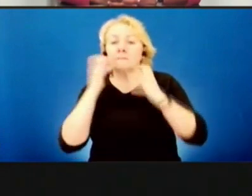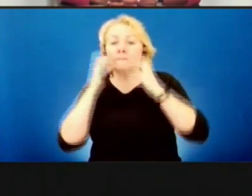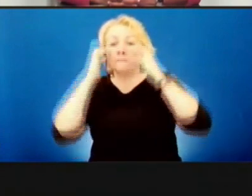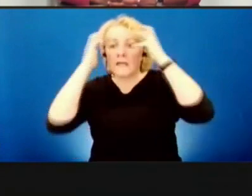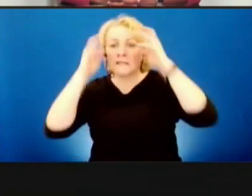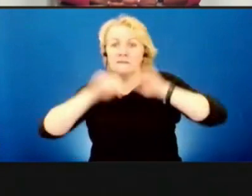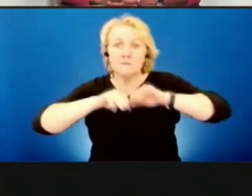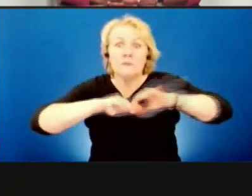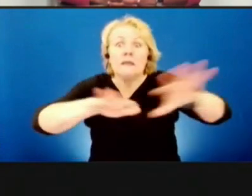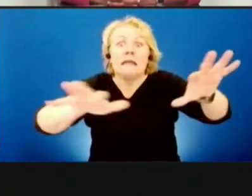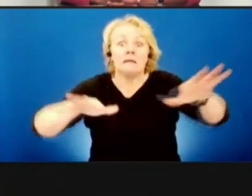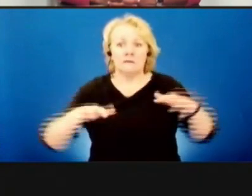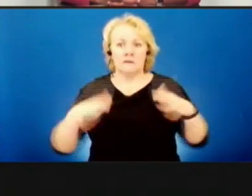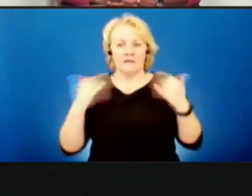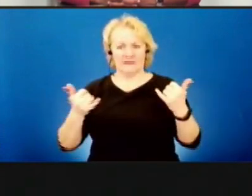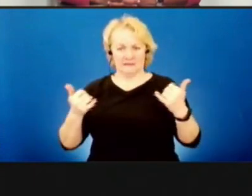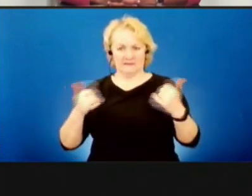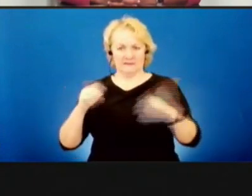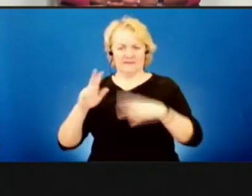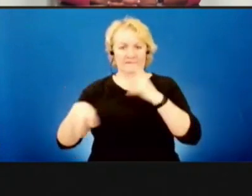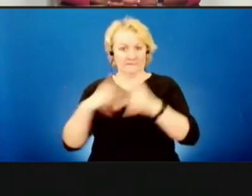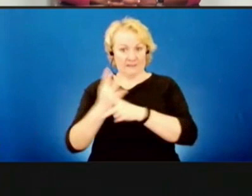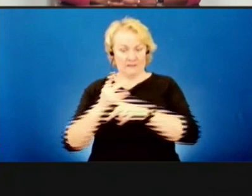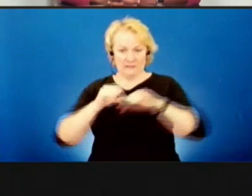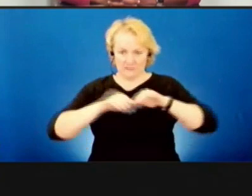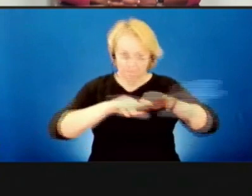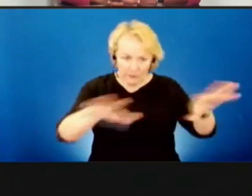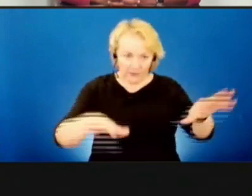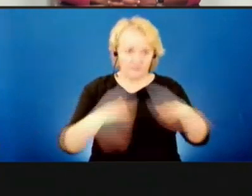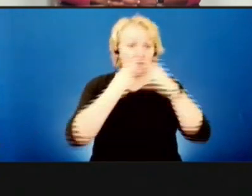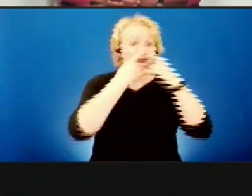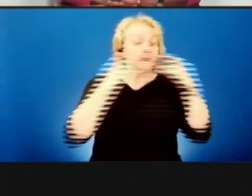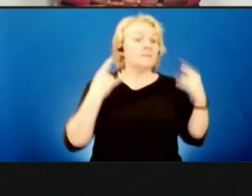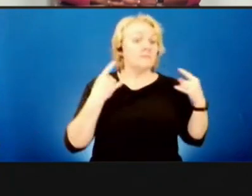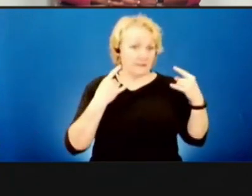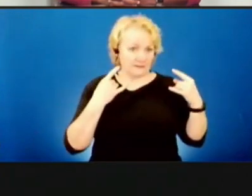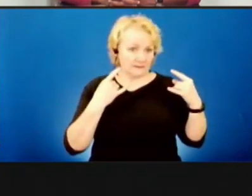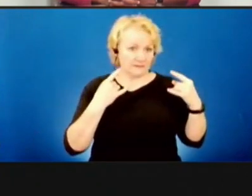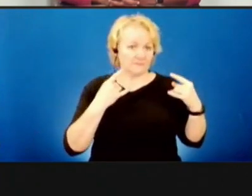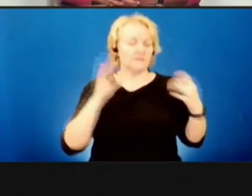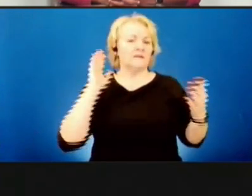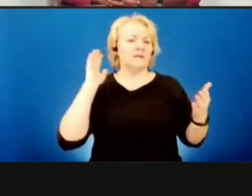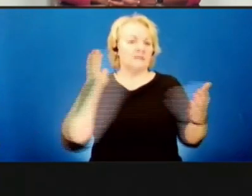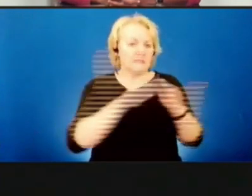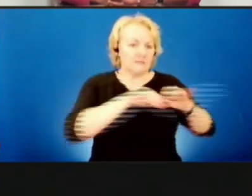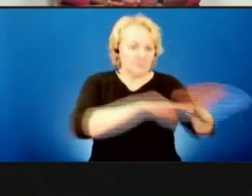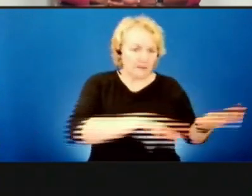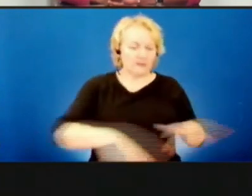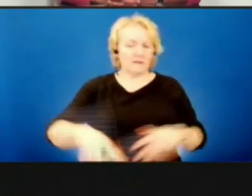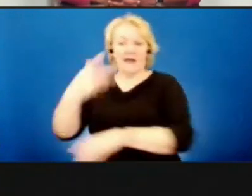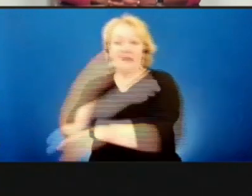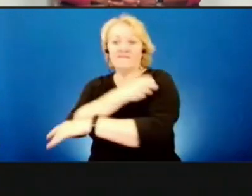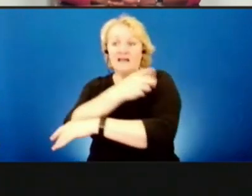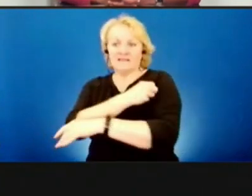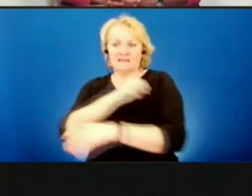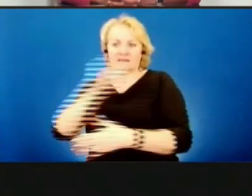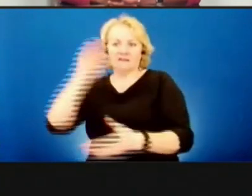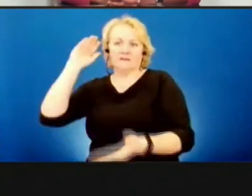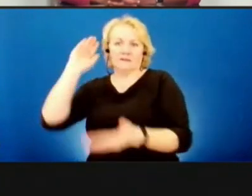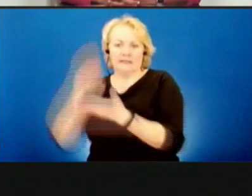the spread, and vaccinations will stop people from becoming sick and developing severe illness